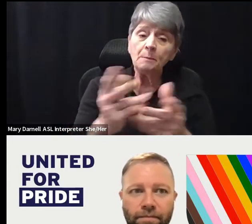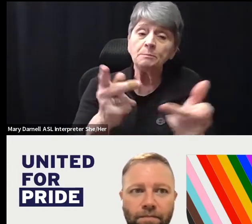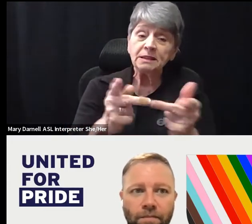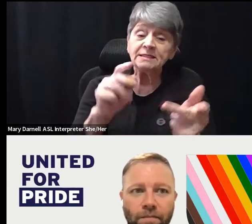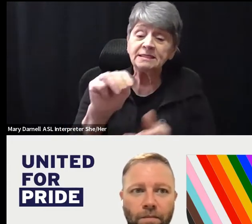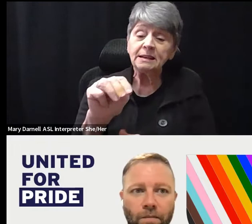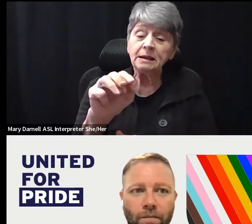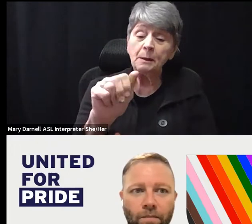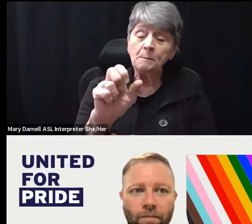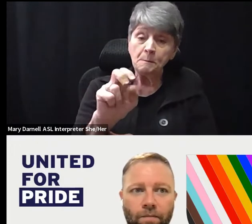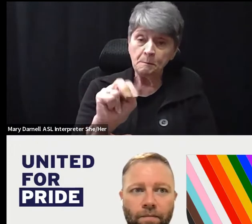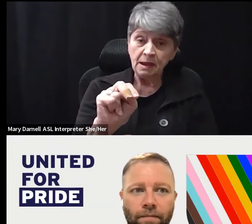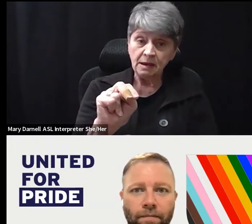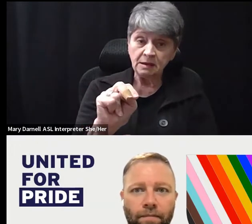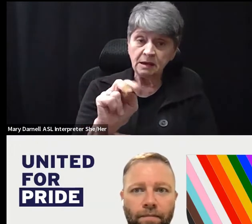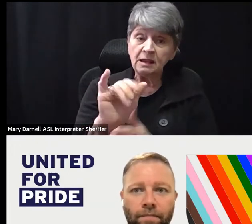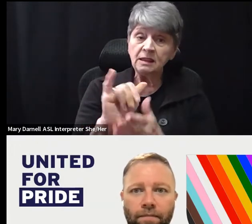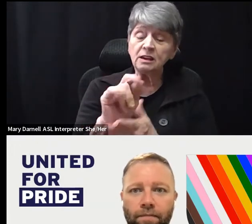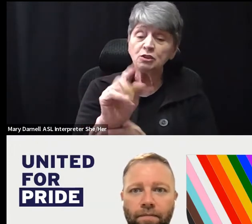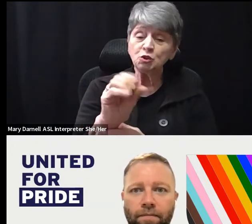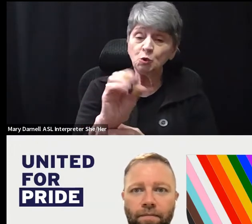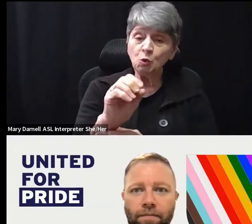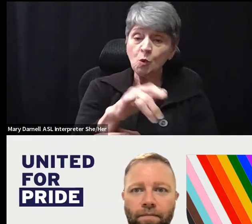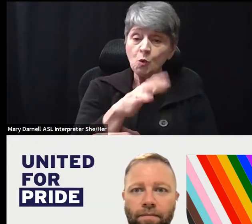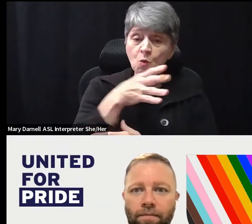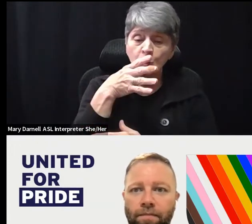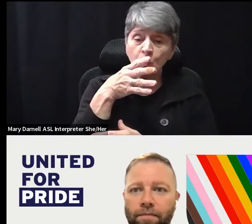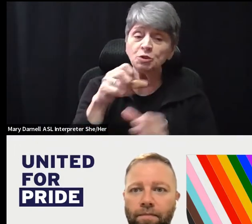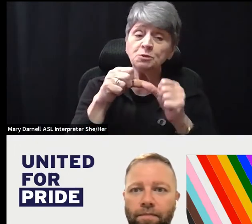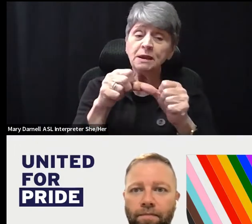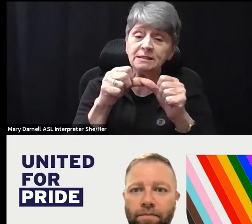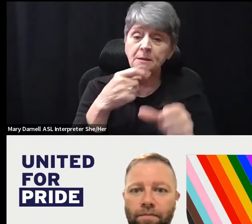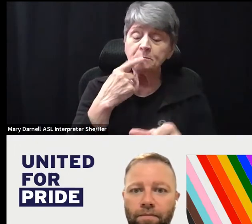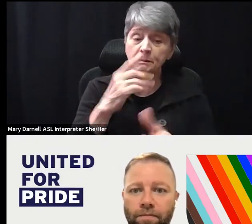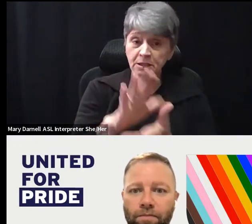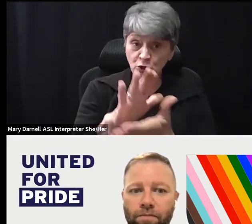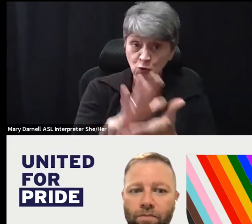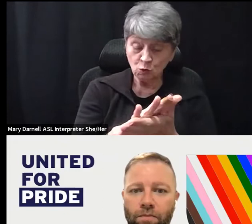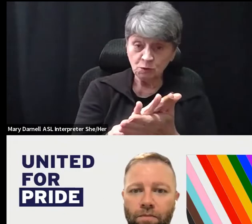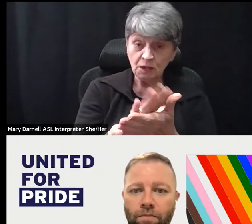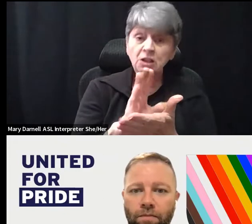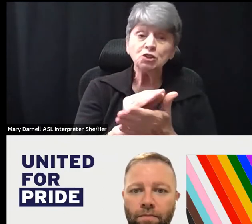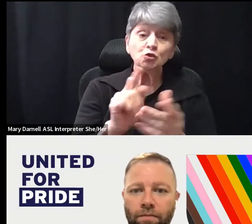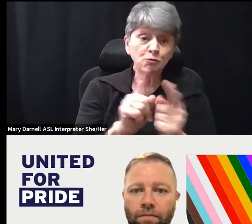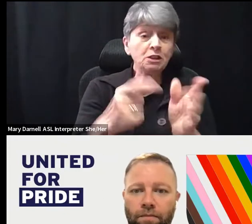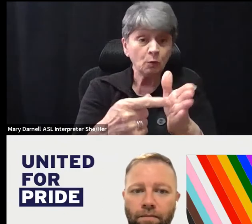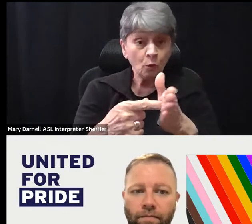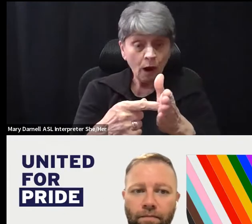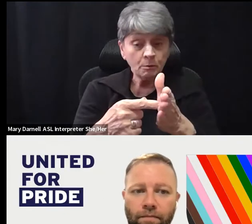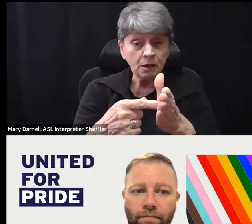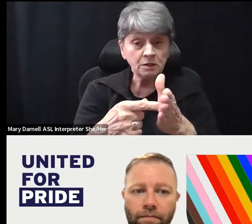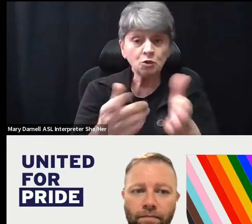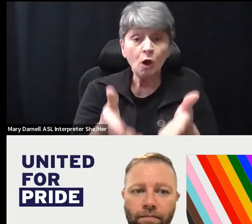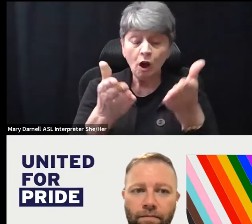too rural to maintain traditional public schools. So in order to meet its obligation to provide a public education in these areas, Maine